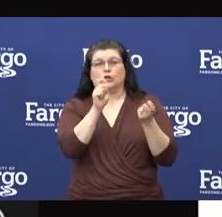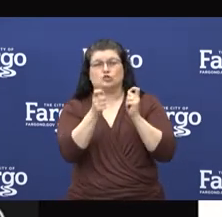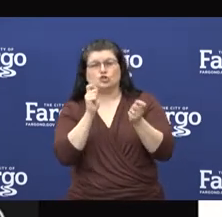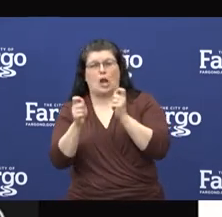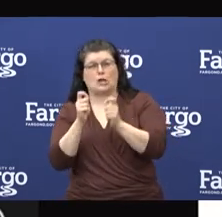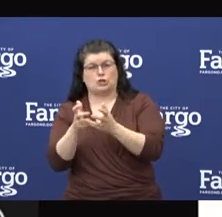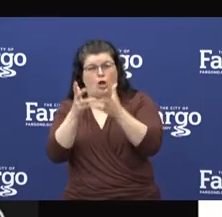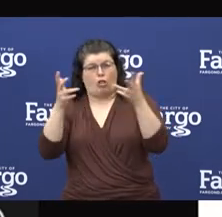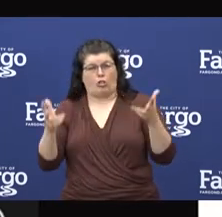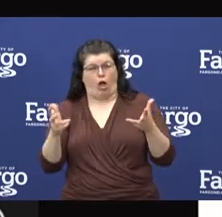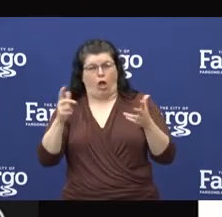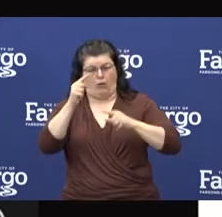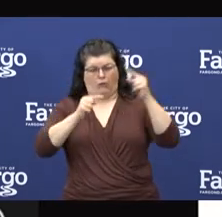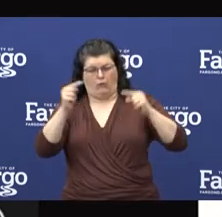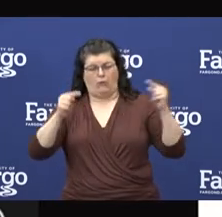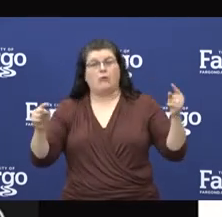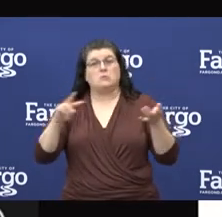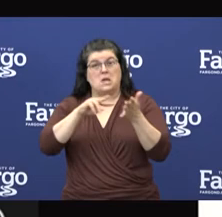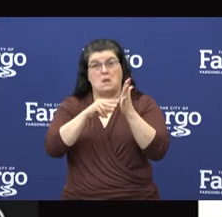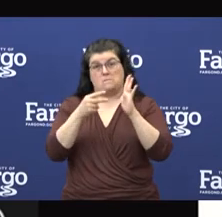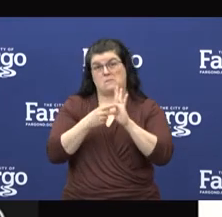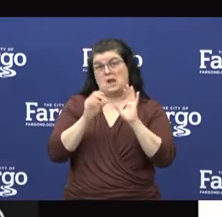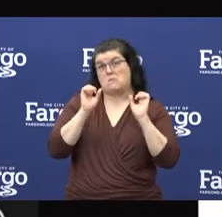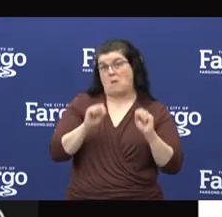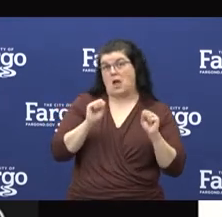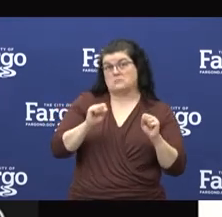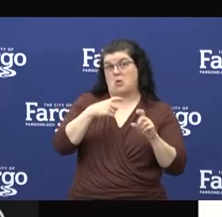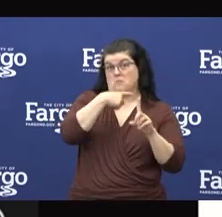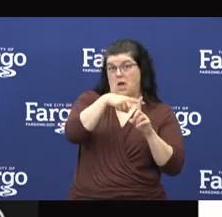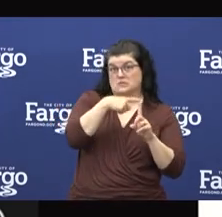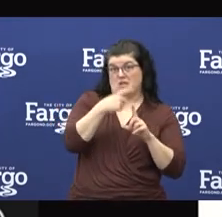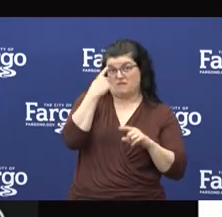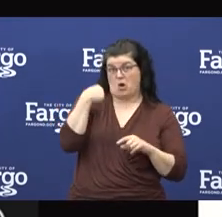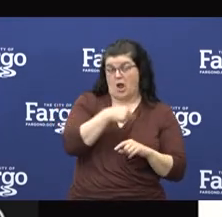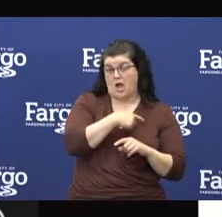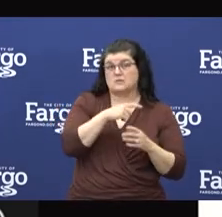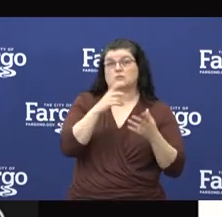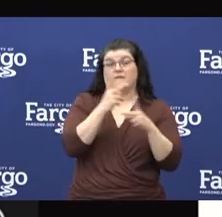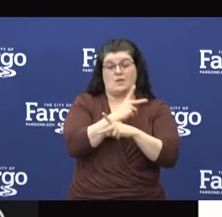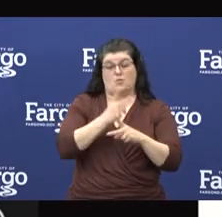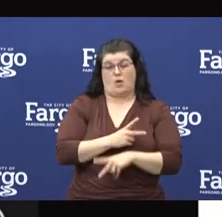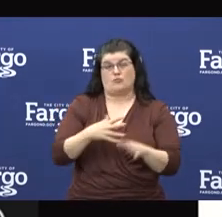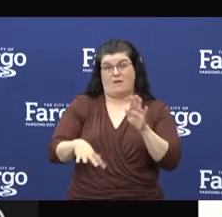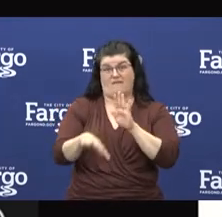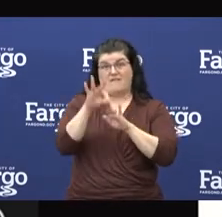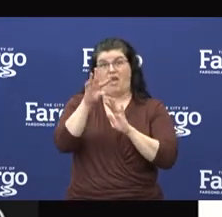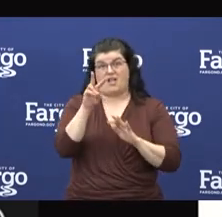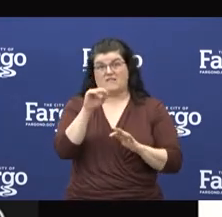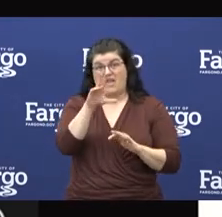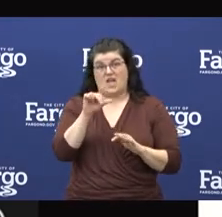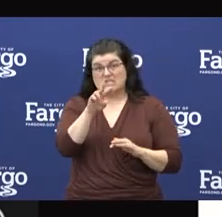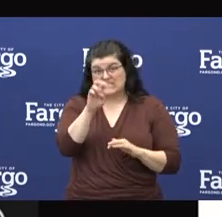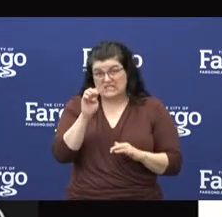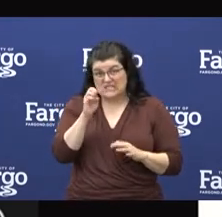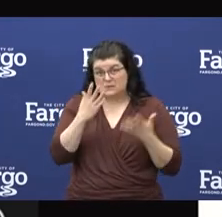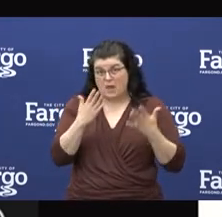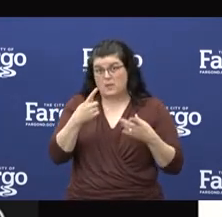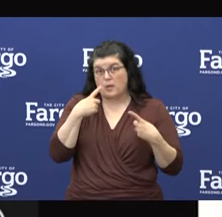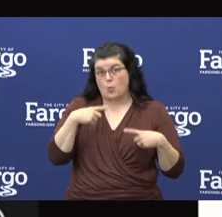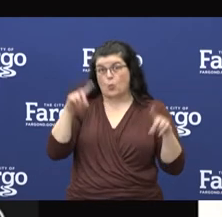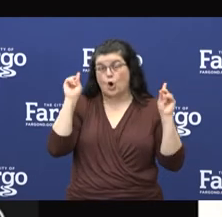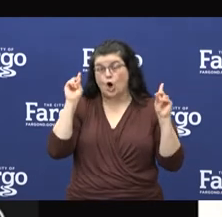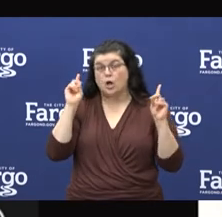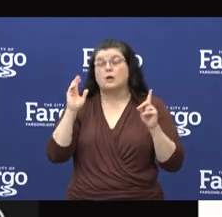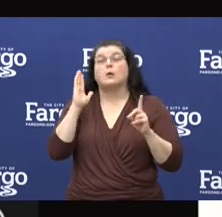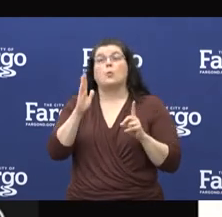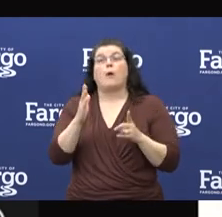rapidly, which does hold some promise that once we identify a vaccine that works, it hopefully will be stable